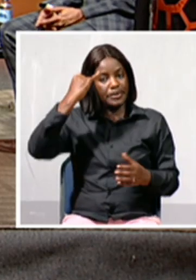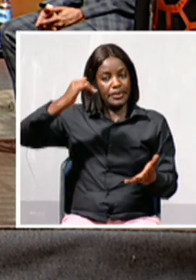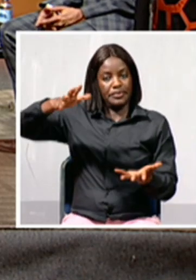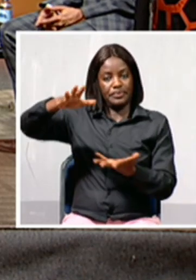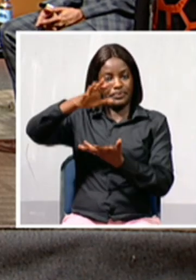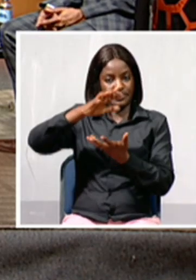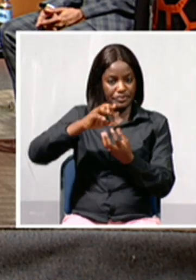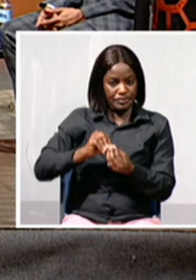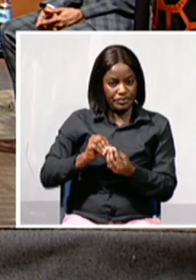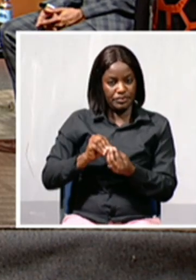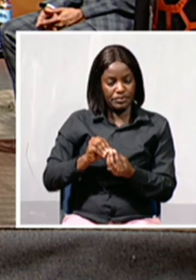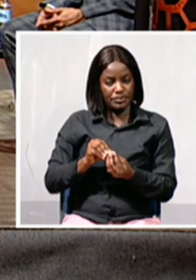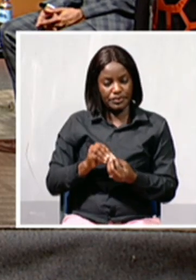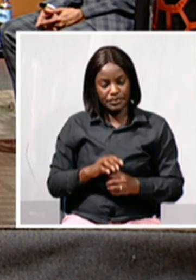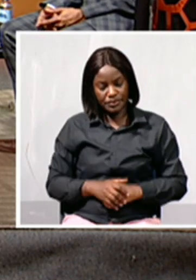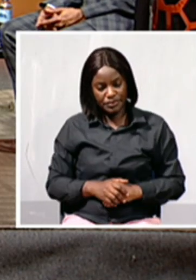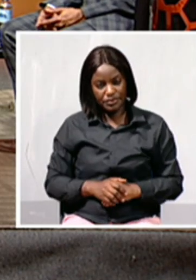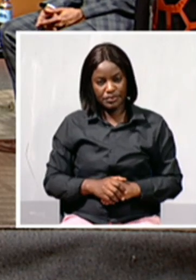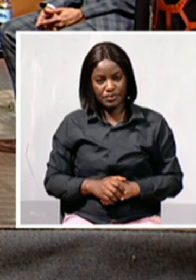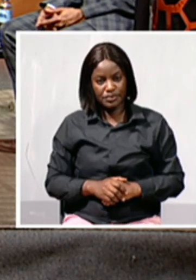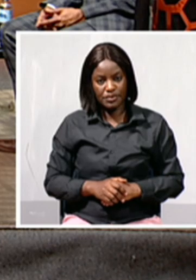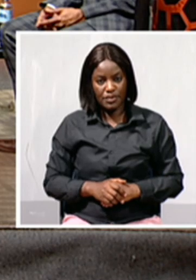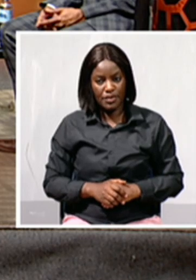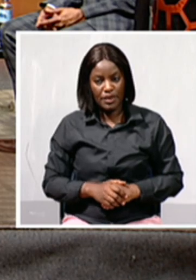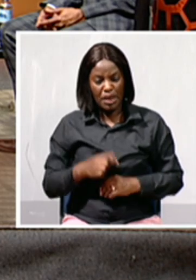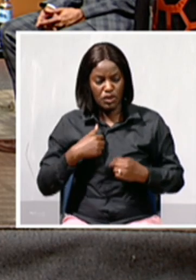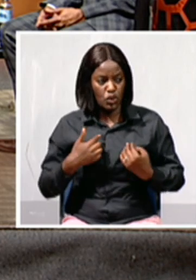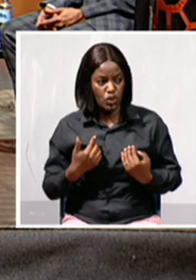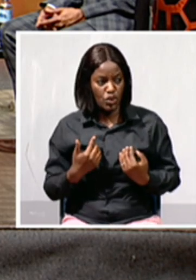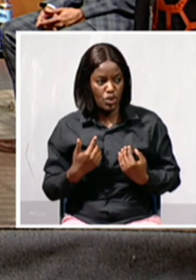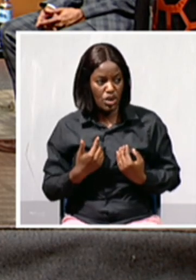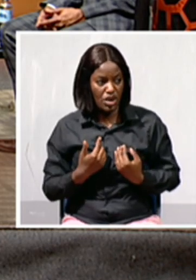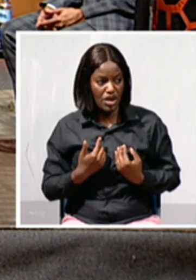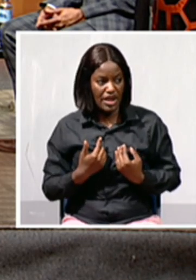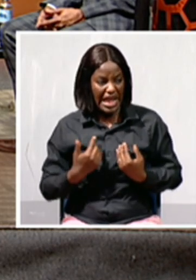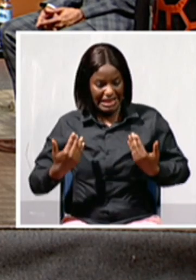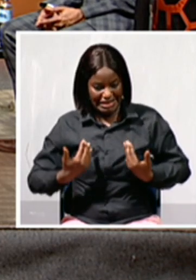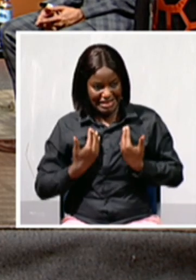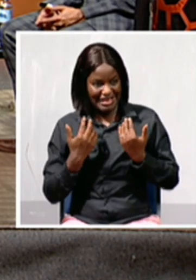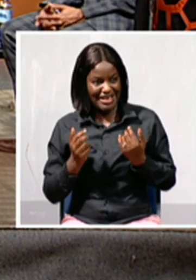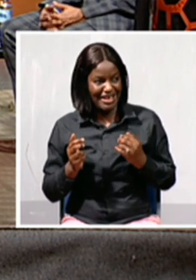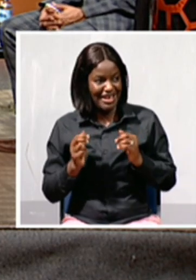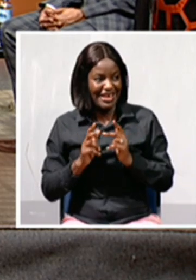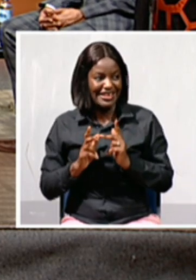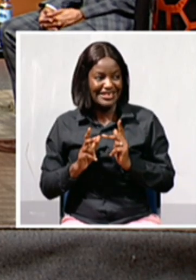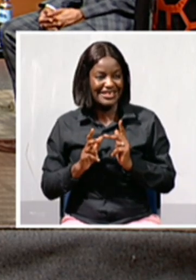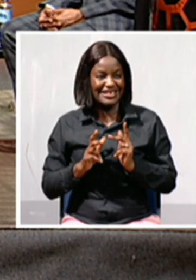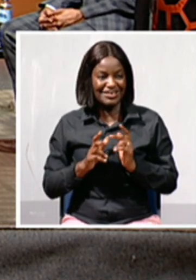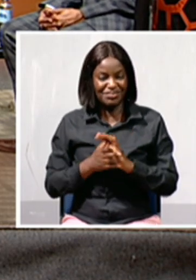I think I'll say that, because I'm also speaking as a young person, I'm far from 30, is that it is very